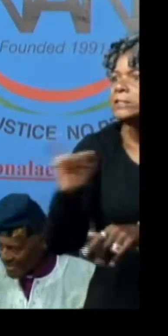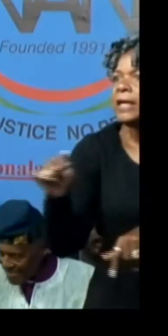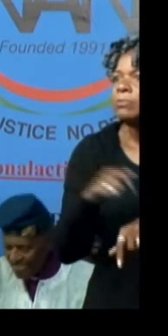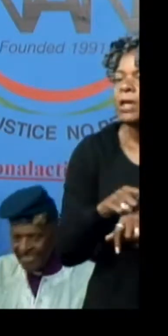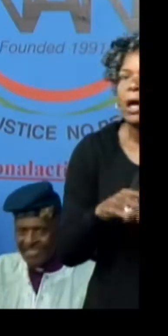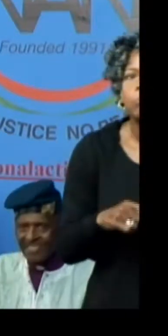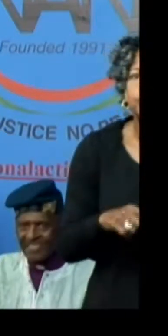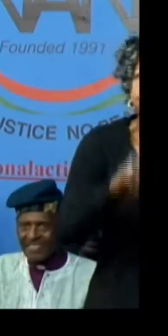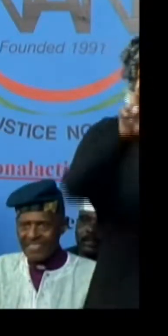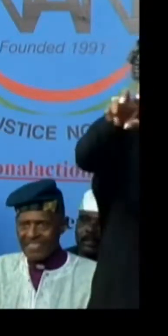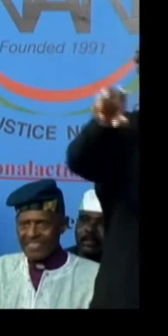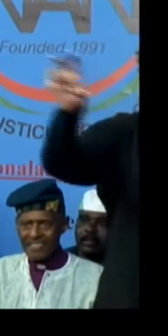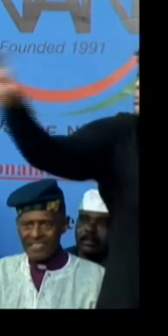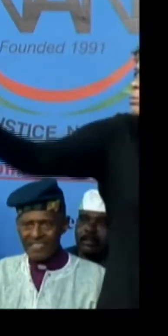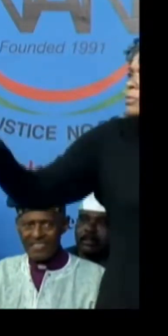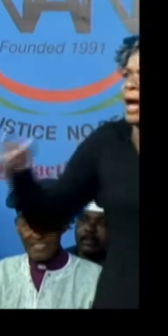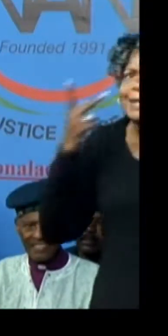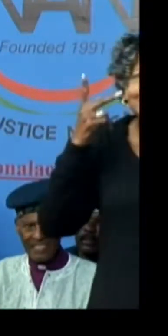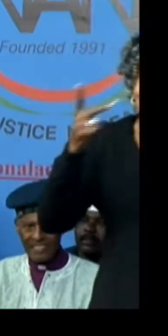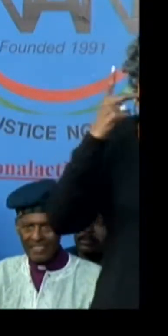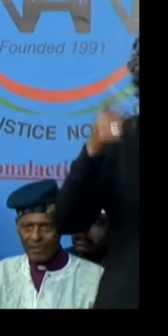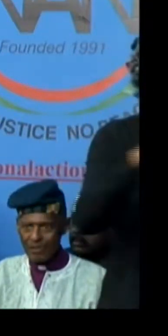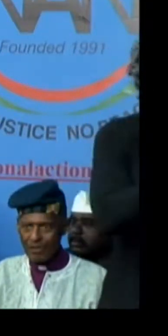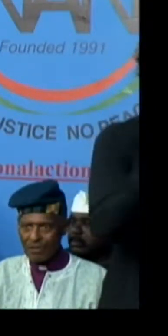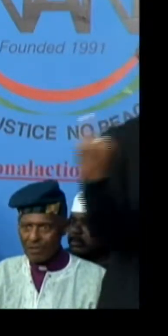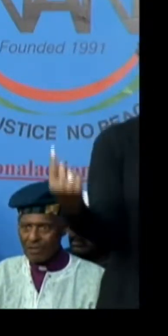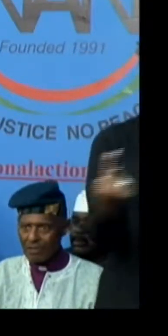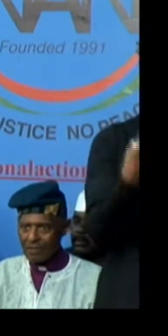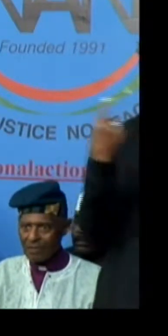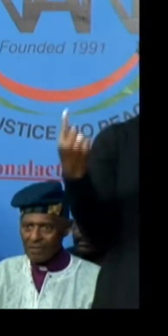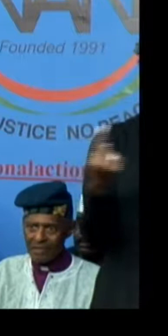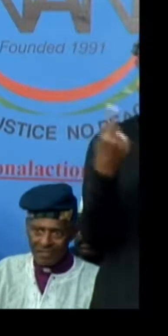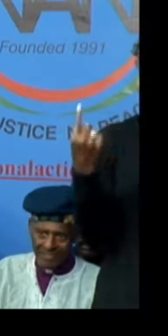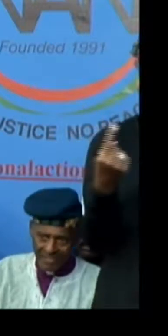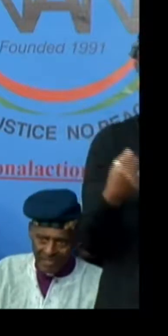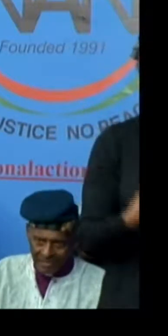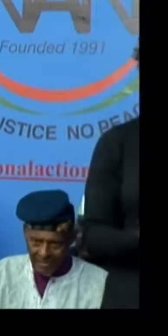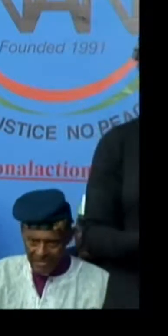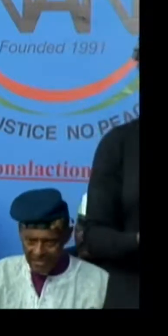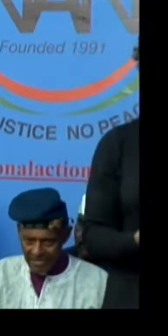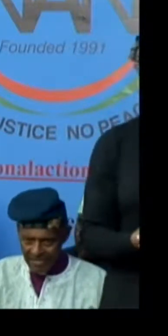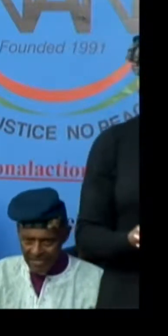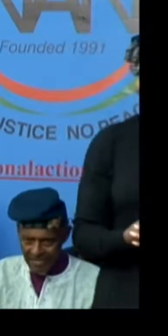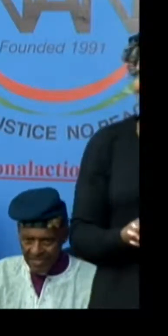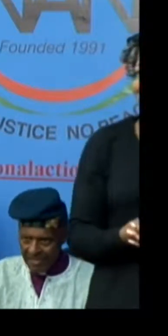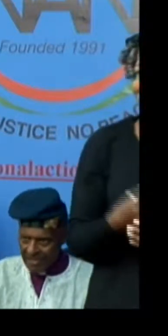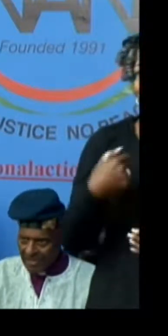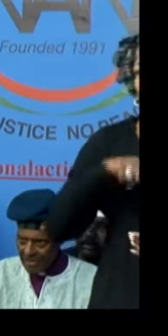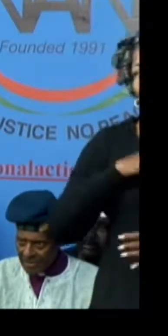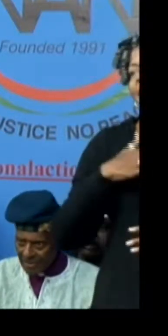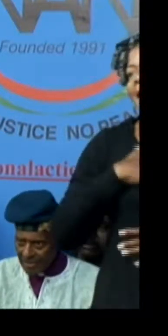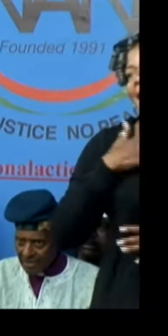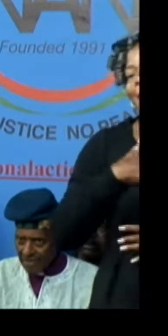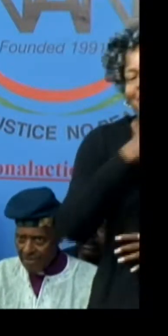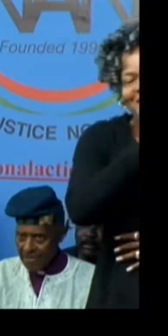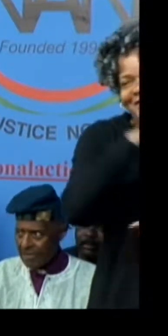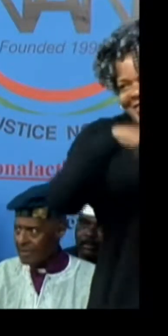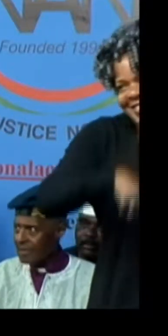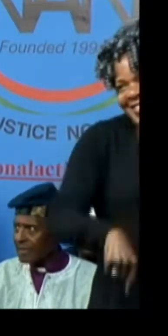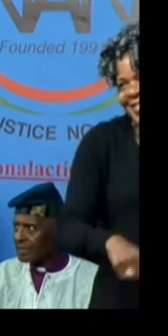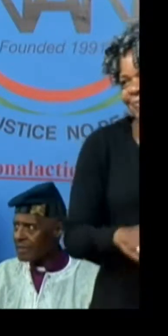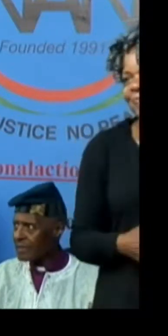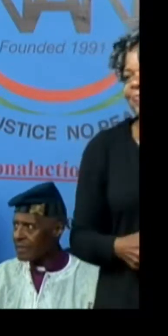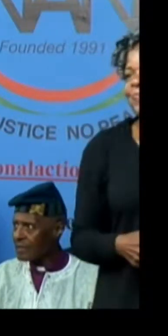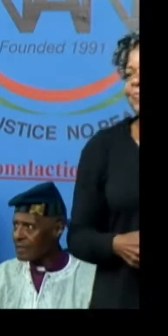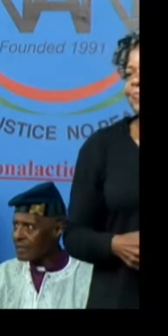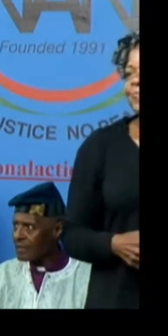Very active and very much present. And we're always glad when she's at the House of Justice. And certainly